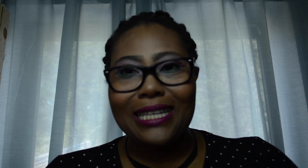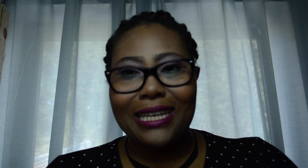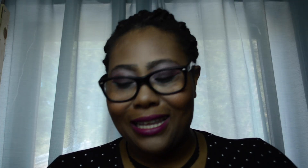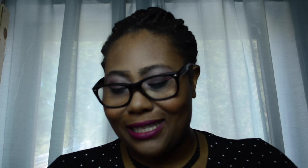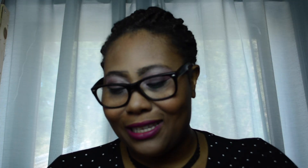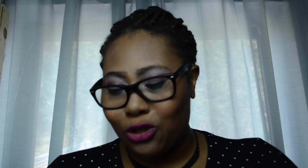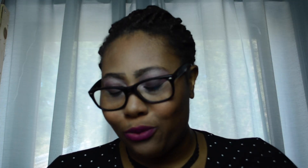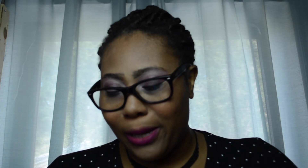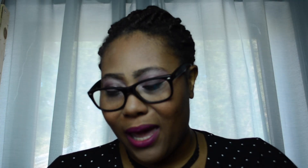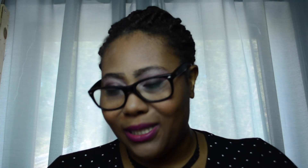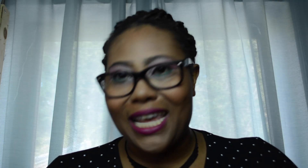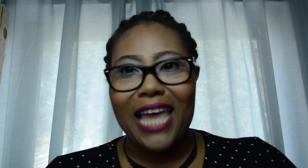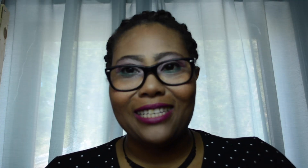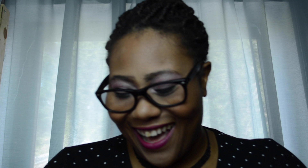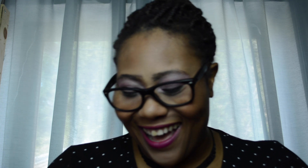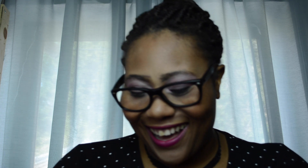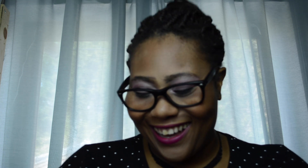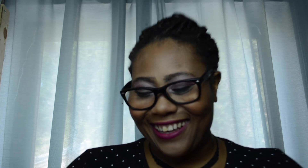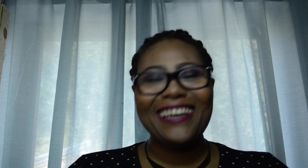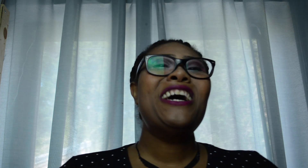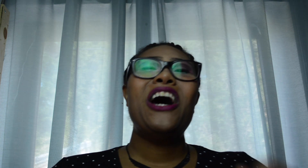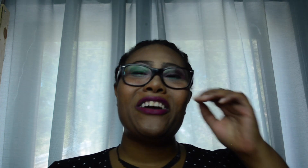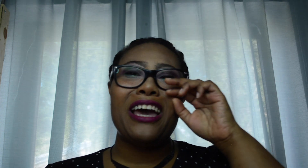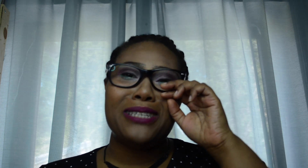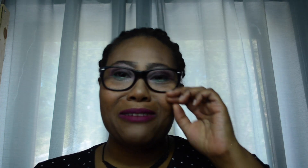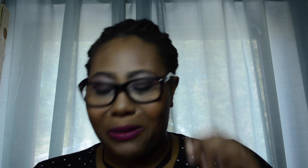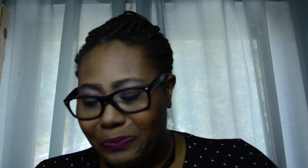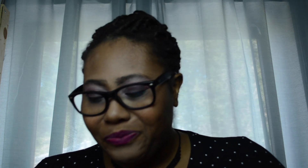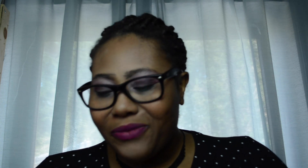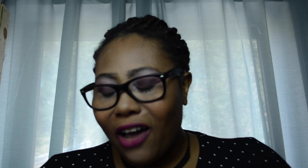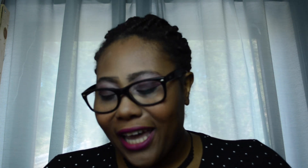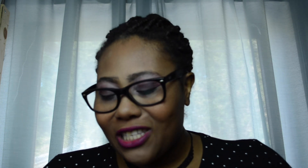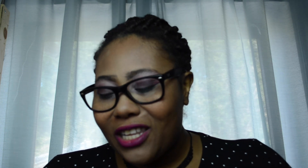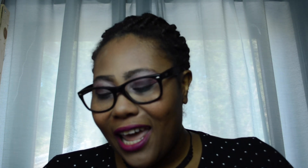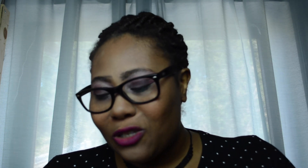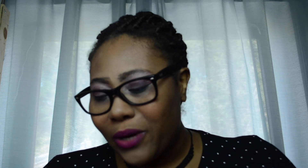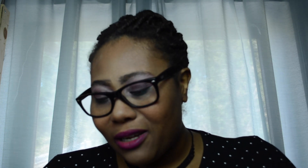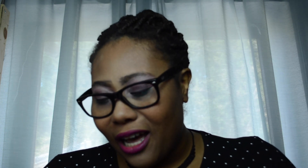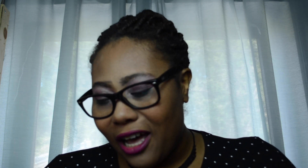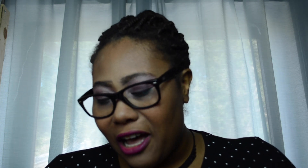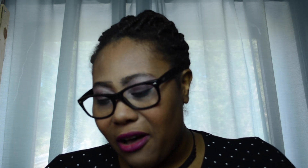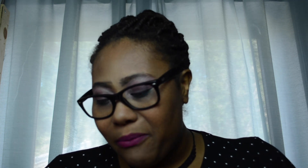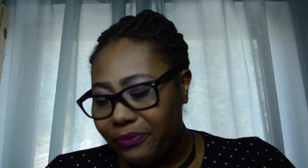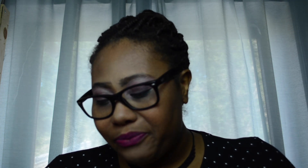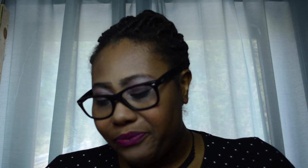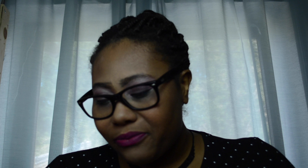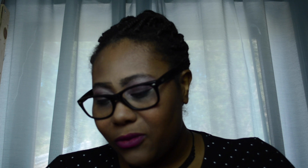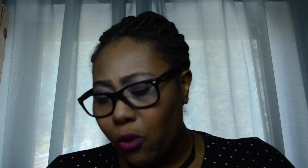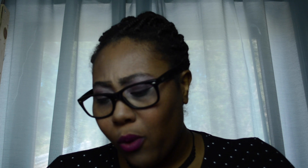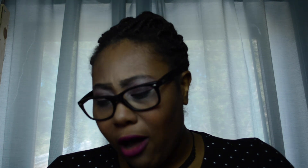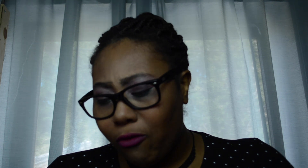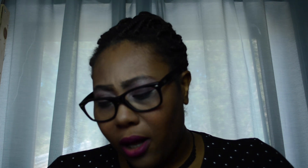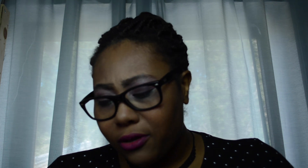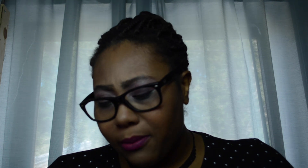my 18th century baby daddy. Okay, I'm done. Okay, so the next one.